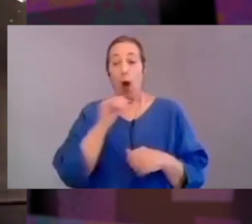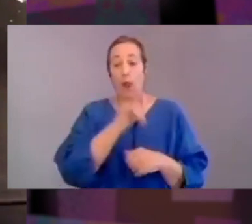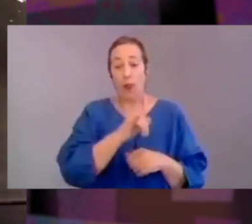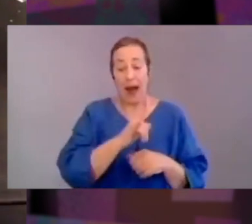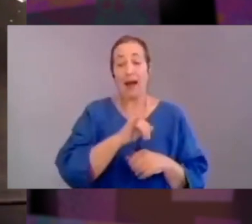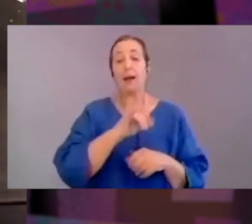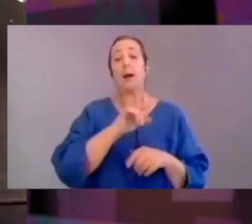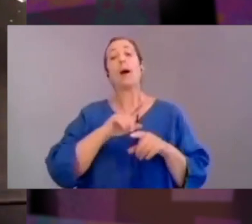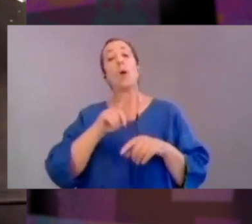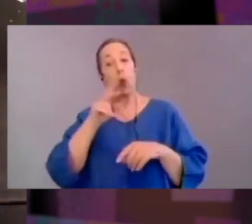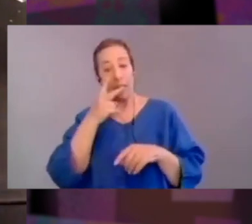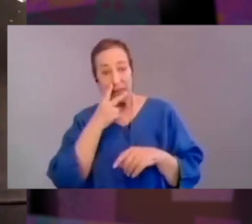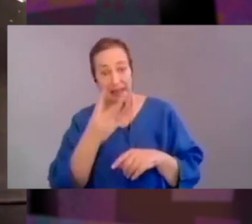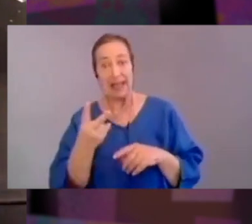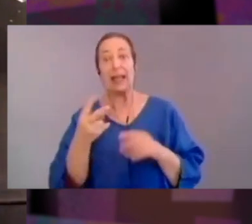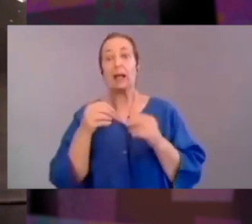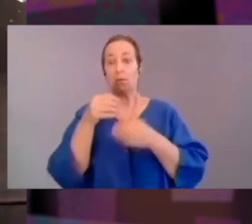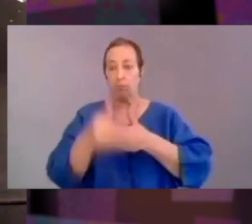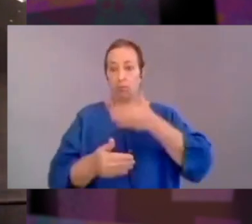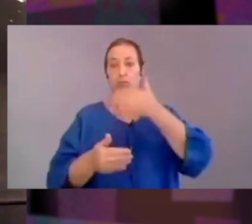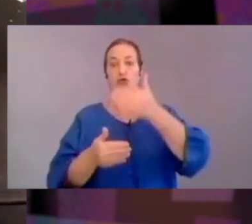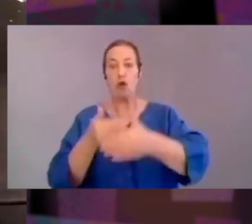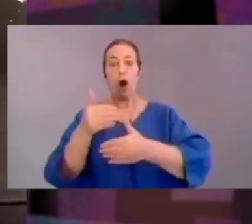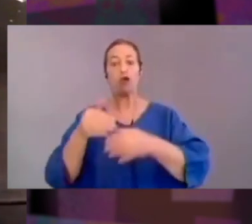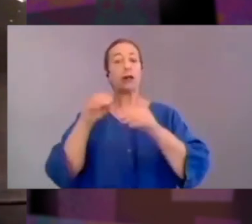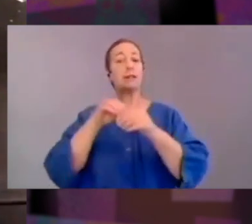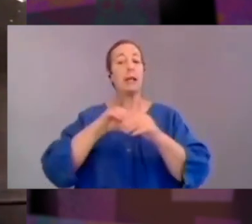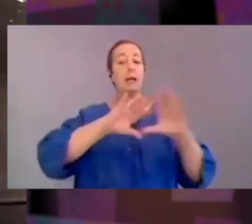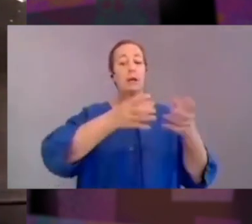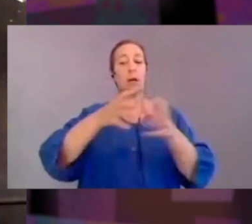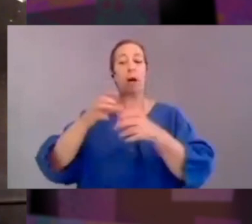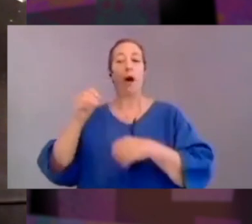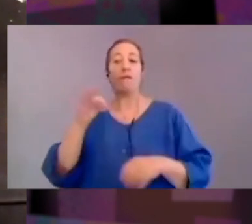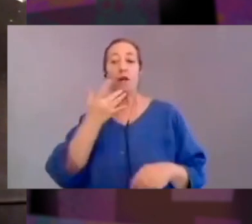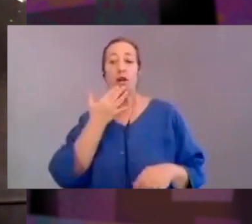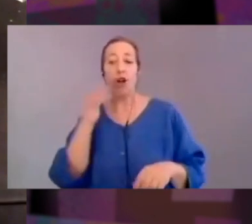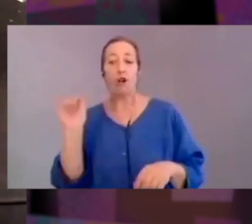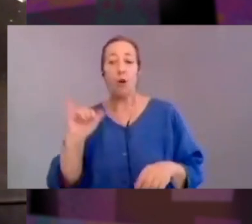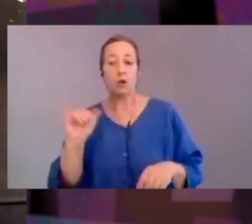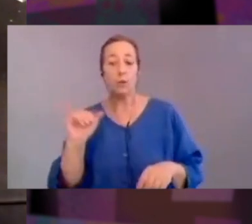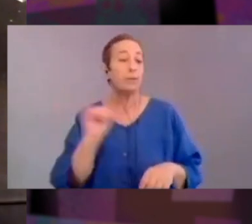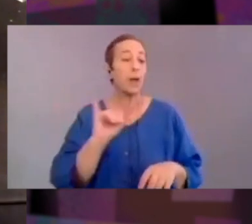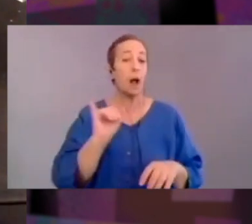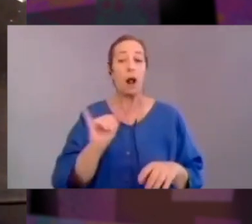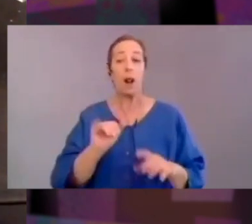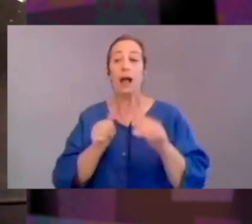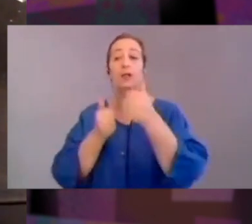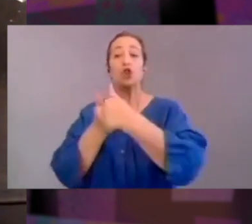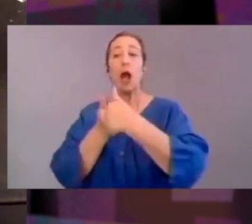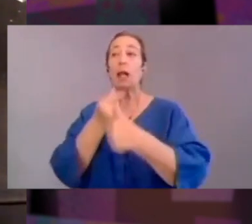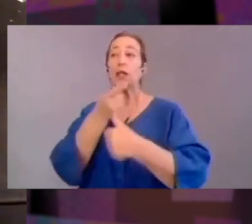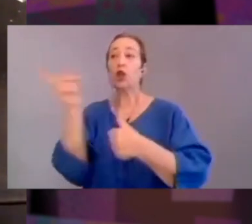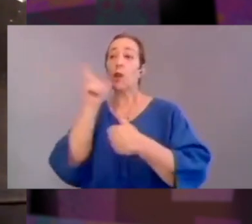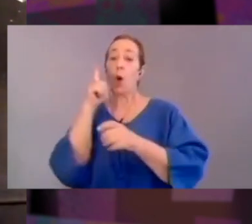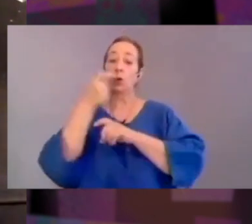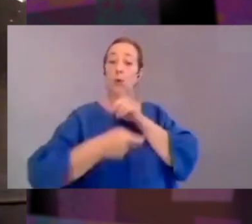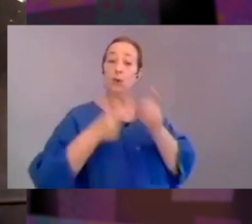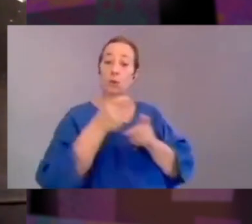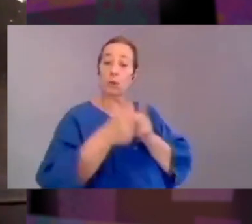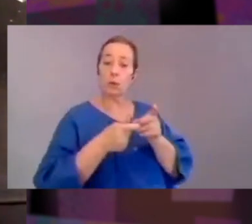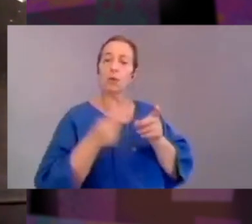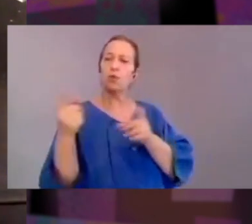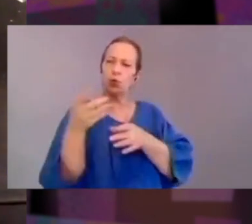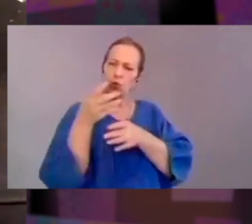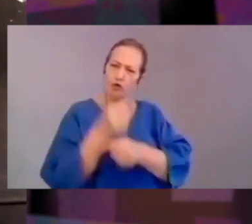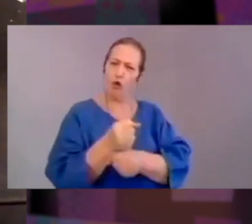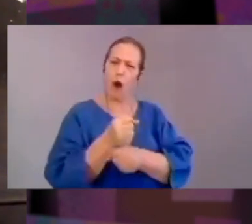support for organizations of color as well, like challenging philanthropy to trust and invest in folks who have been doing the